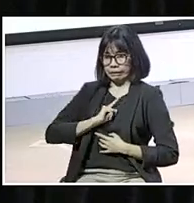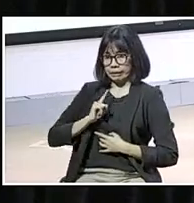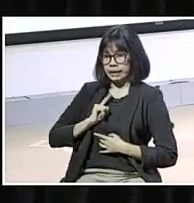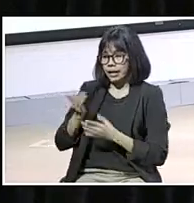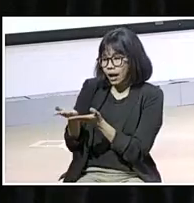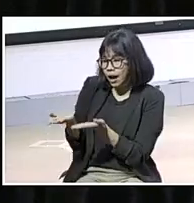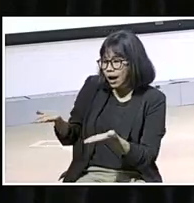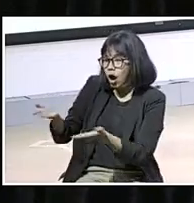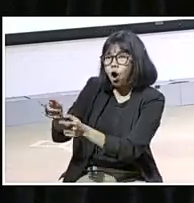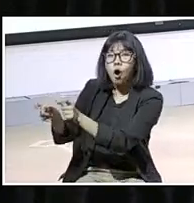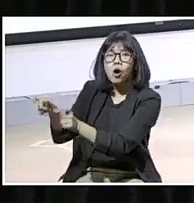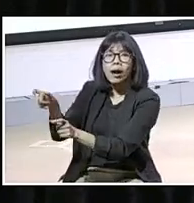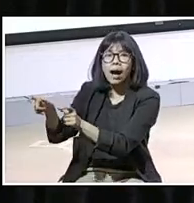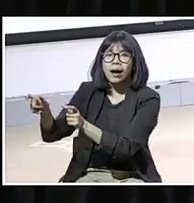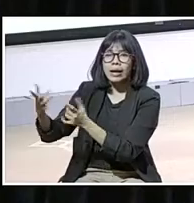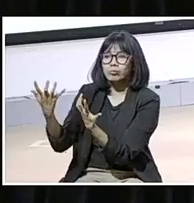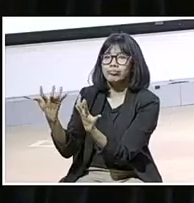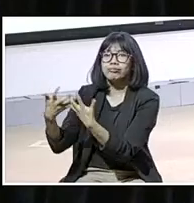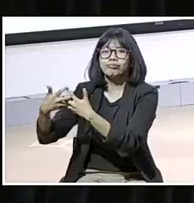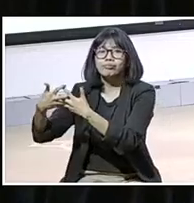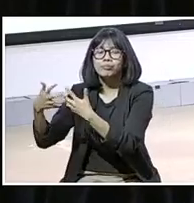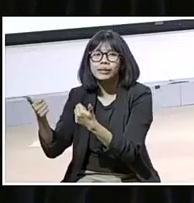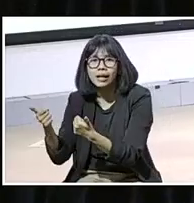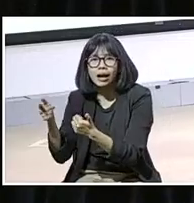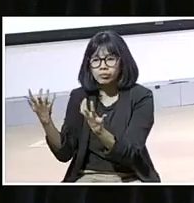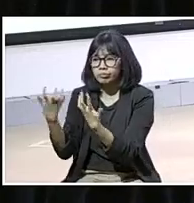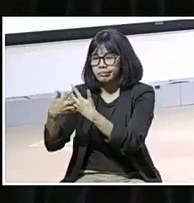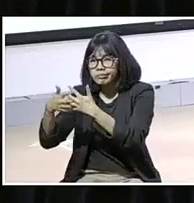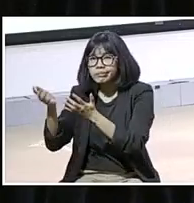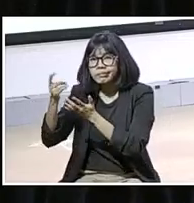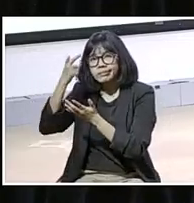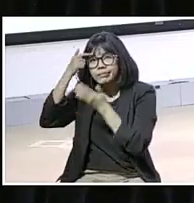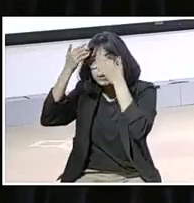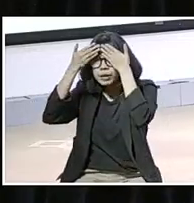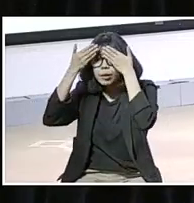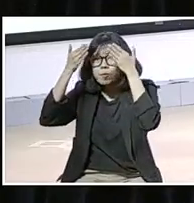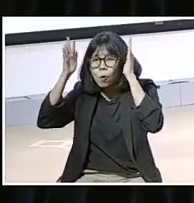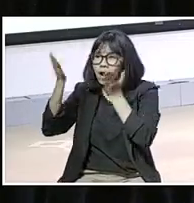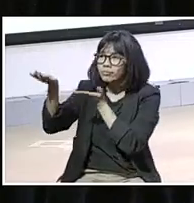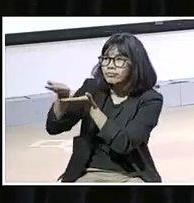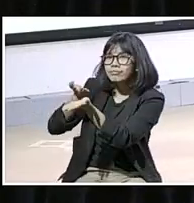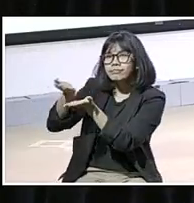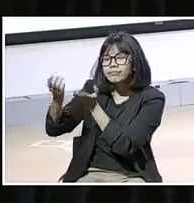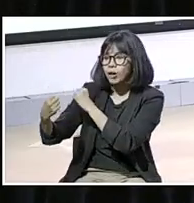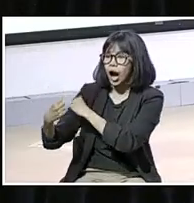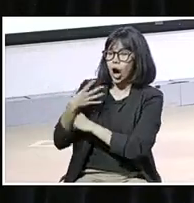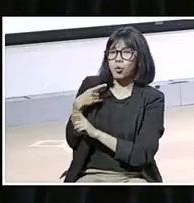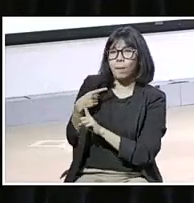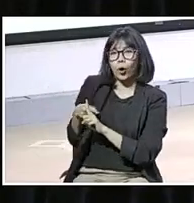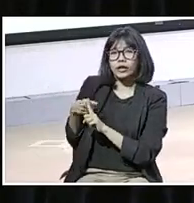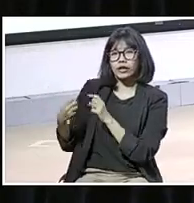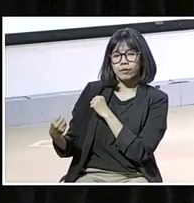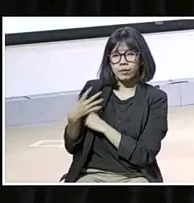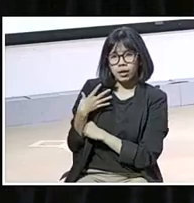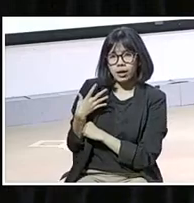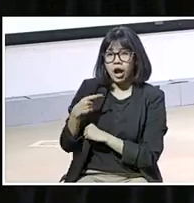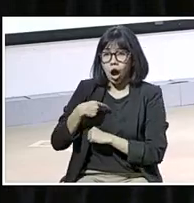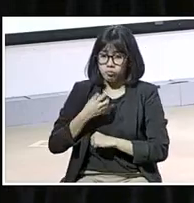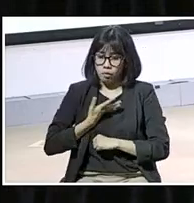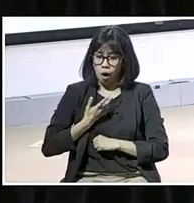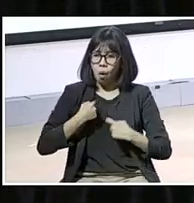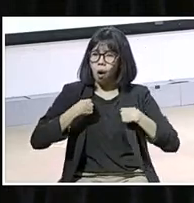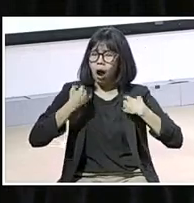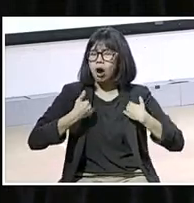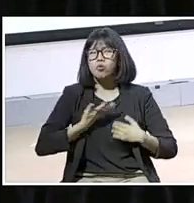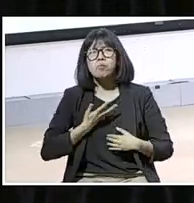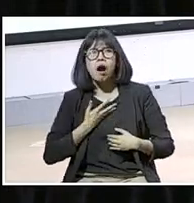like-minded individuals. So I surrounded myself with the best of the best in the world. So I was around the best athletes, the best